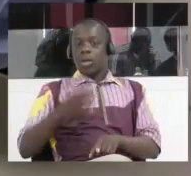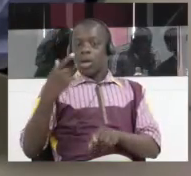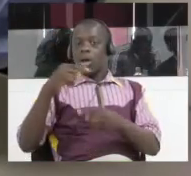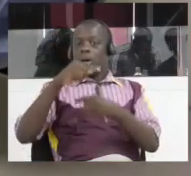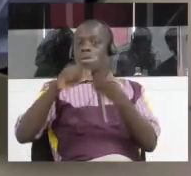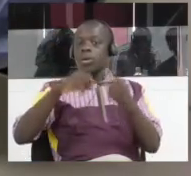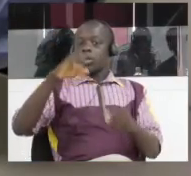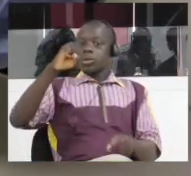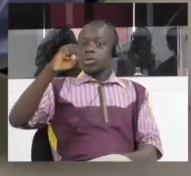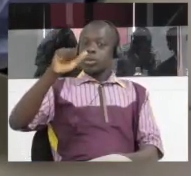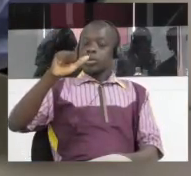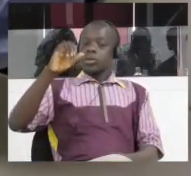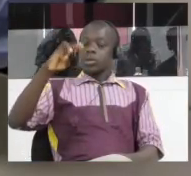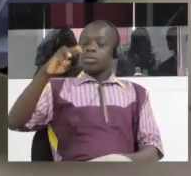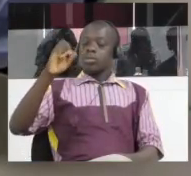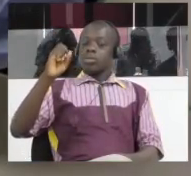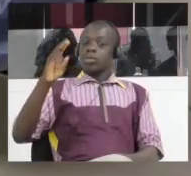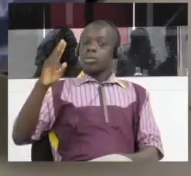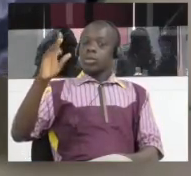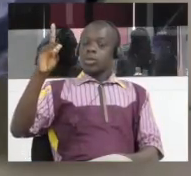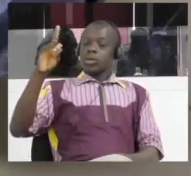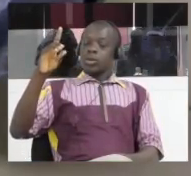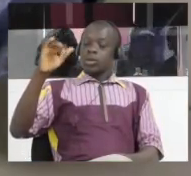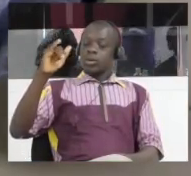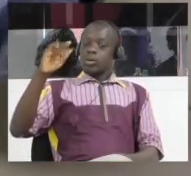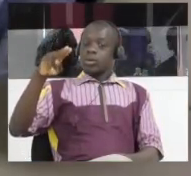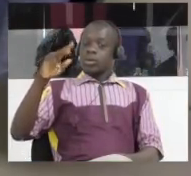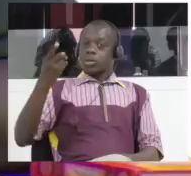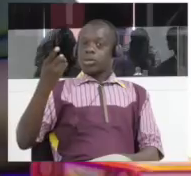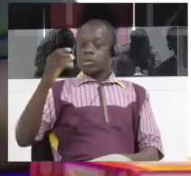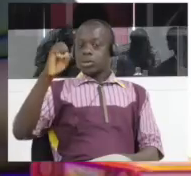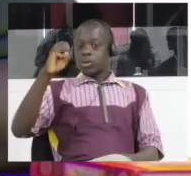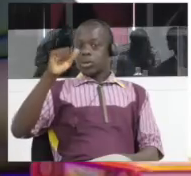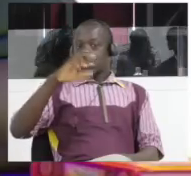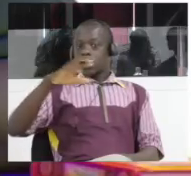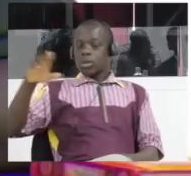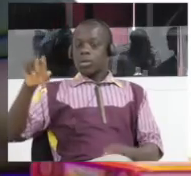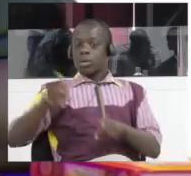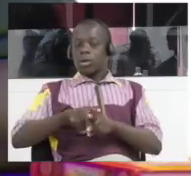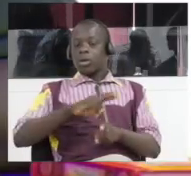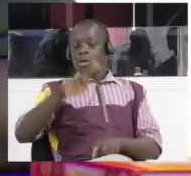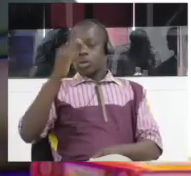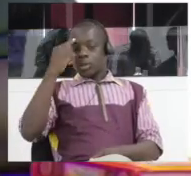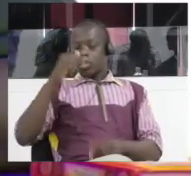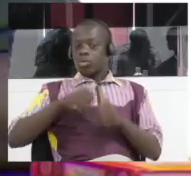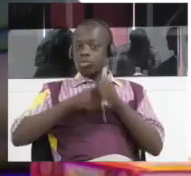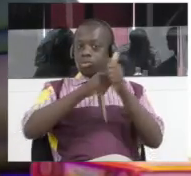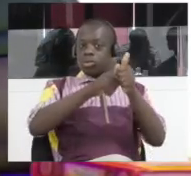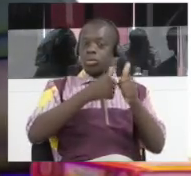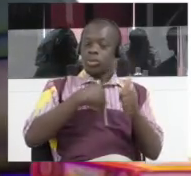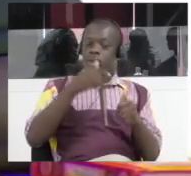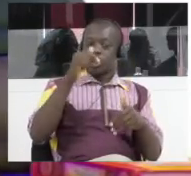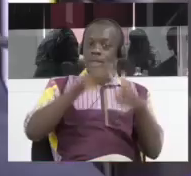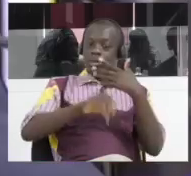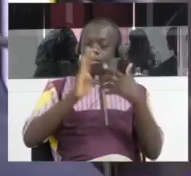Sar? Samsudin Sar was also there, but I'm not sure at that point he accompanied me to Bakau. I stand